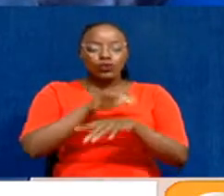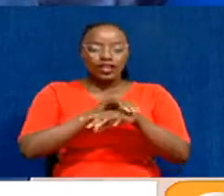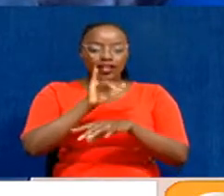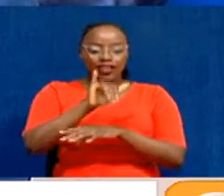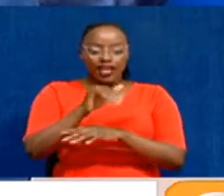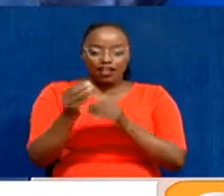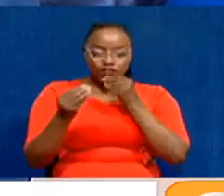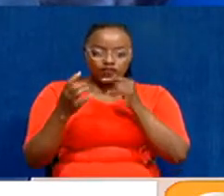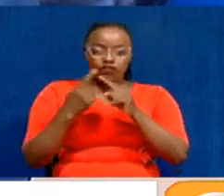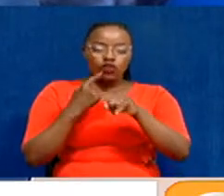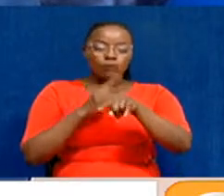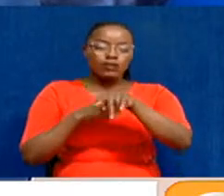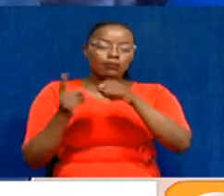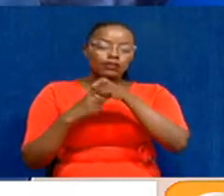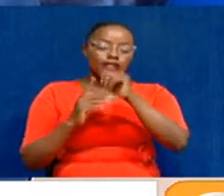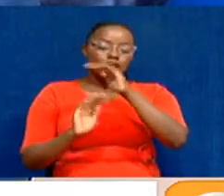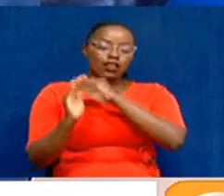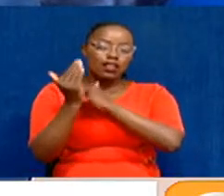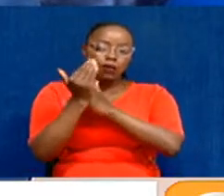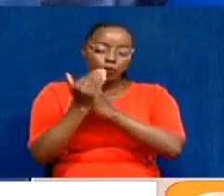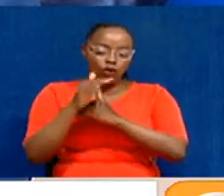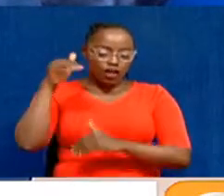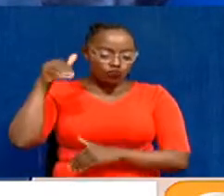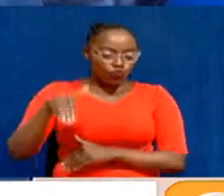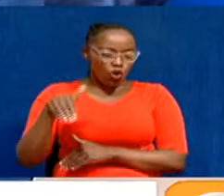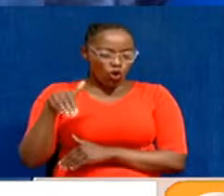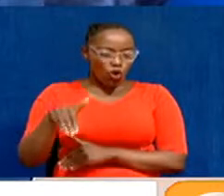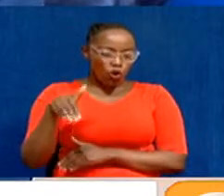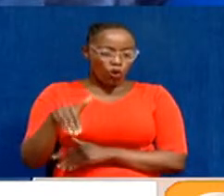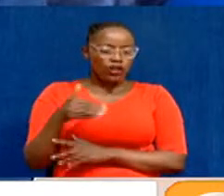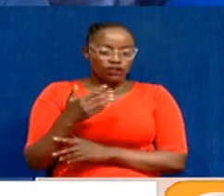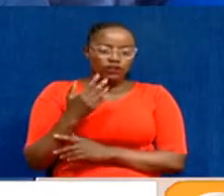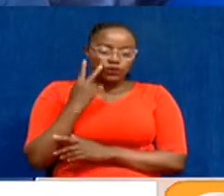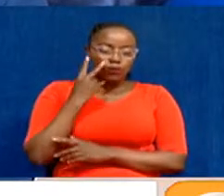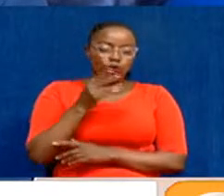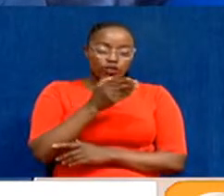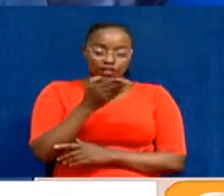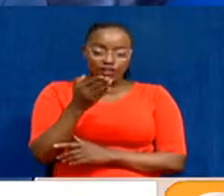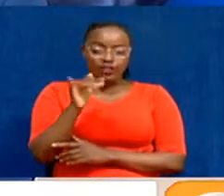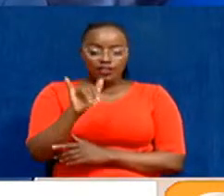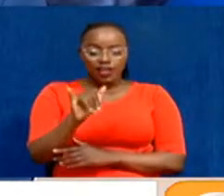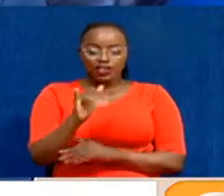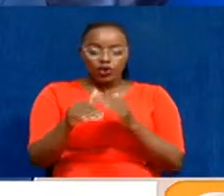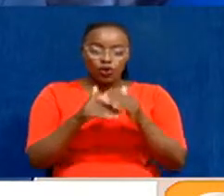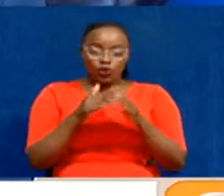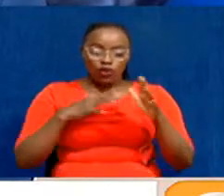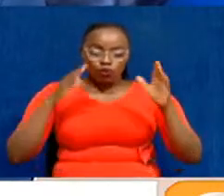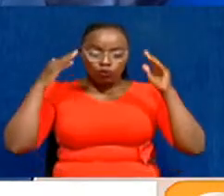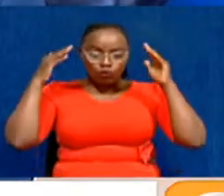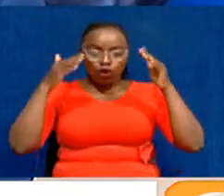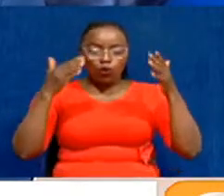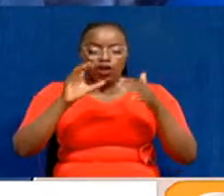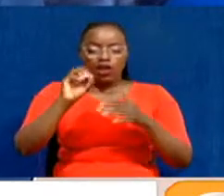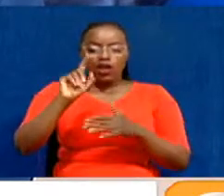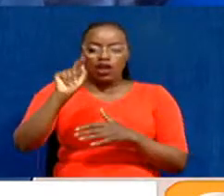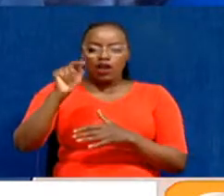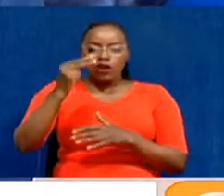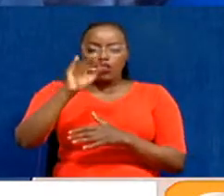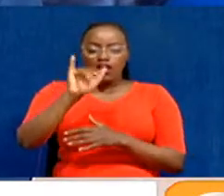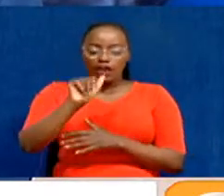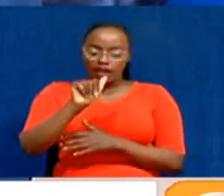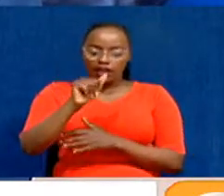that from 6 a.m. bright and early here for that state funeral. And then, of course, all eyes will be in Odaya